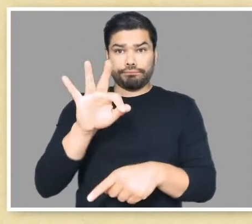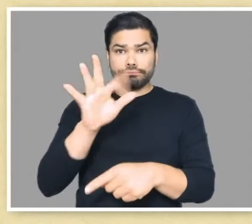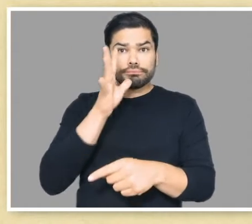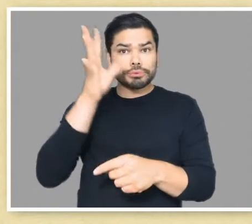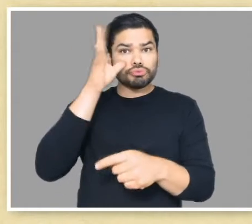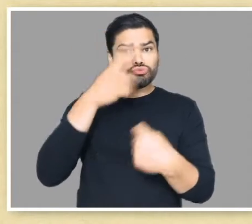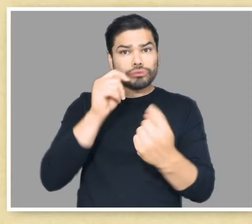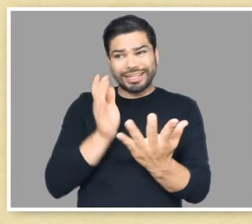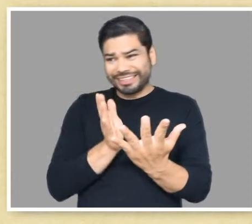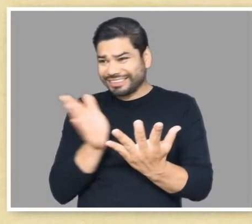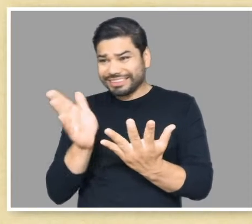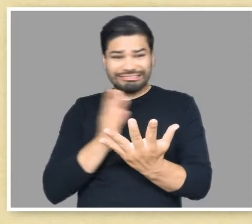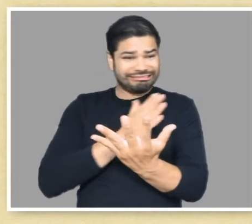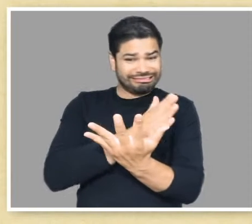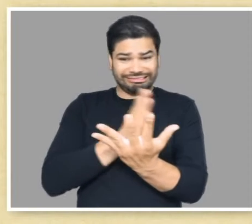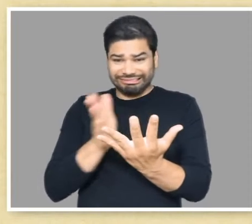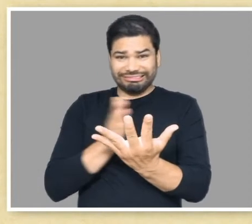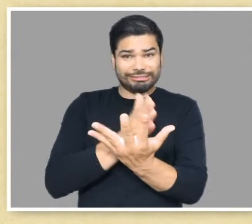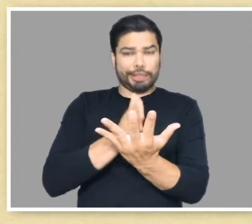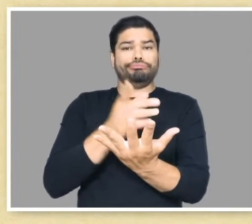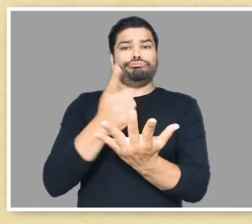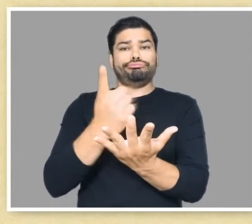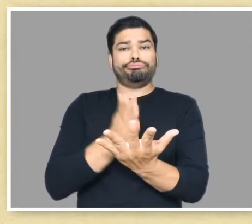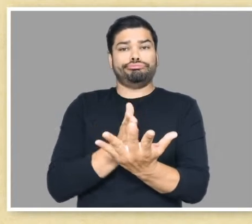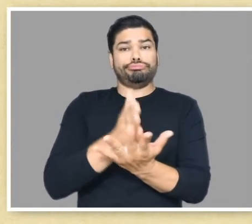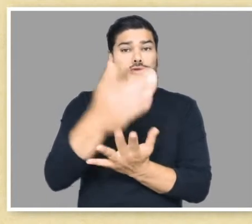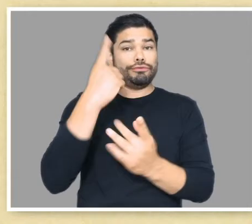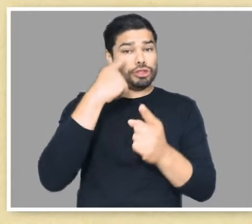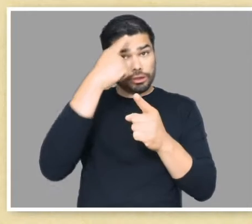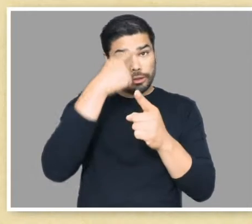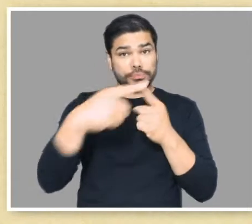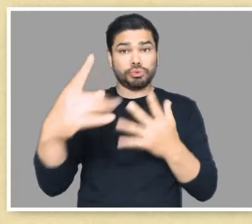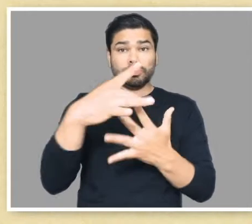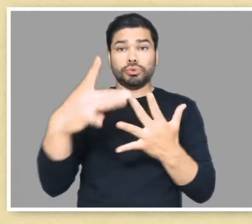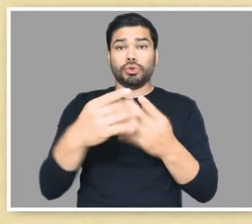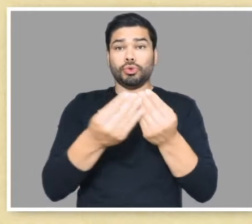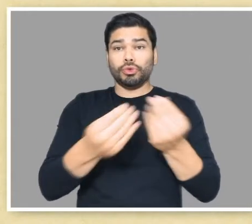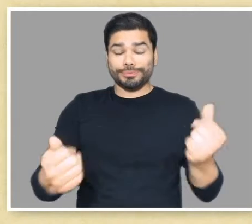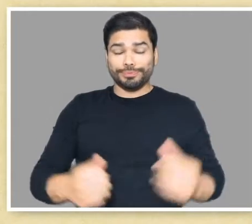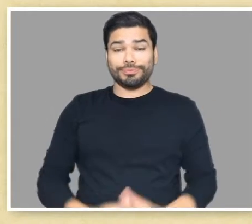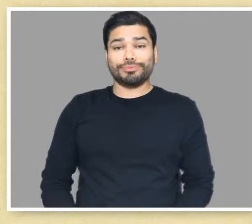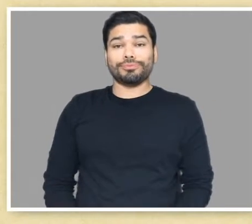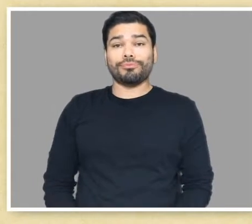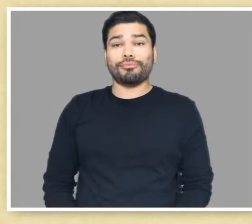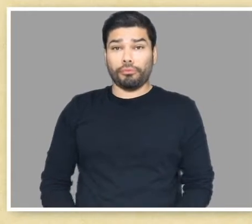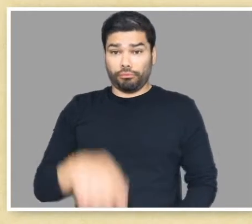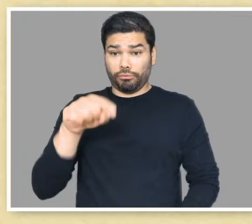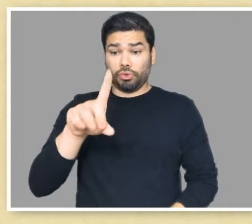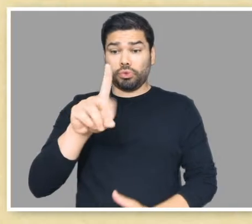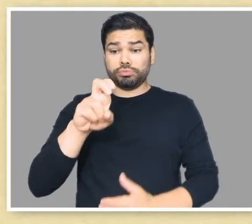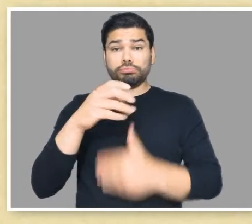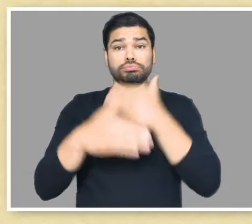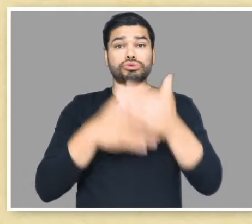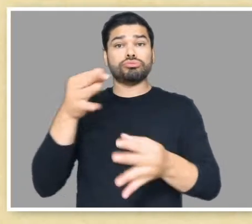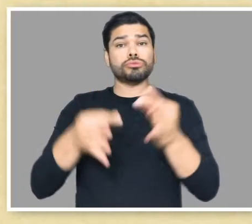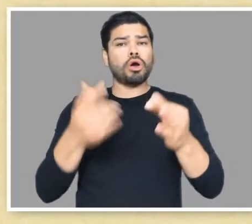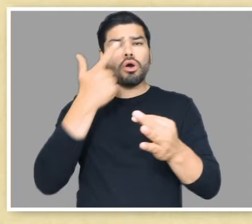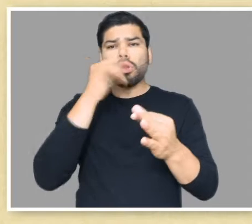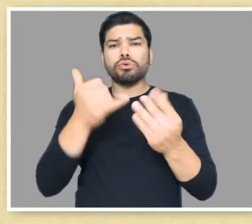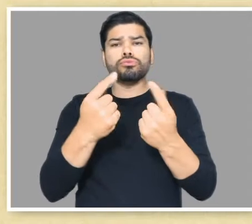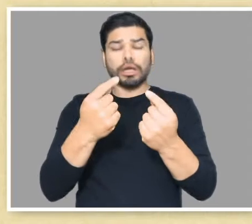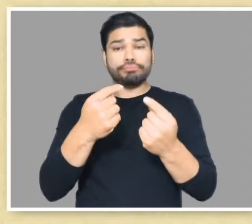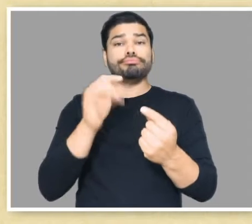Due process hearings may be necessary when a parent is unable to resolve a disagreement with the school through another dispute